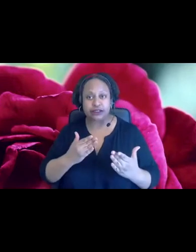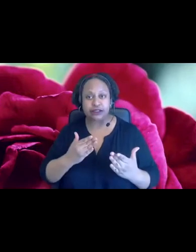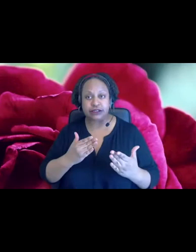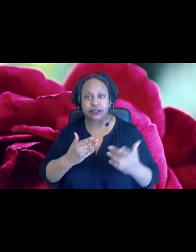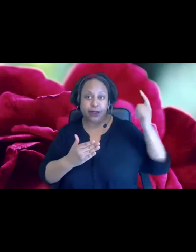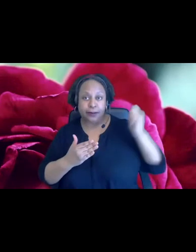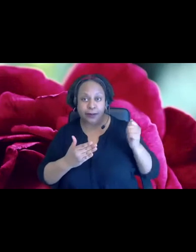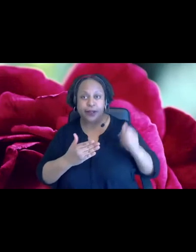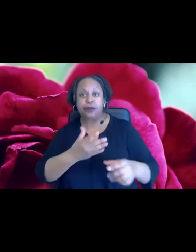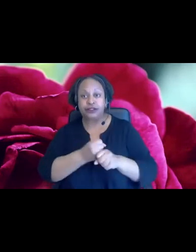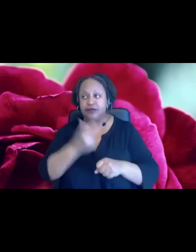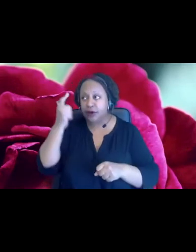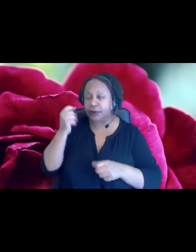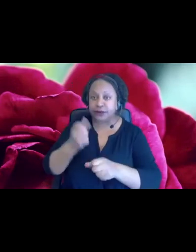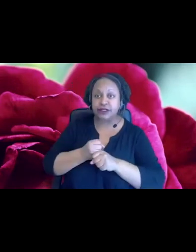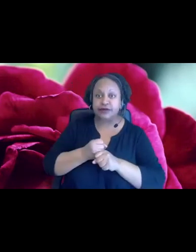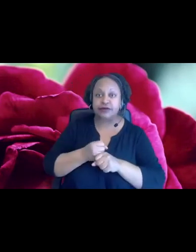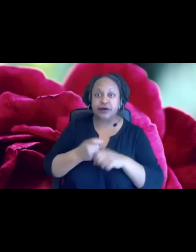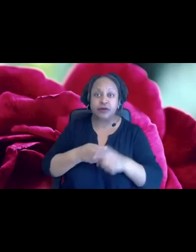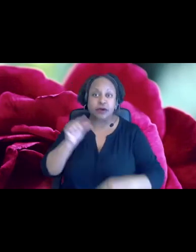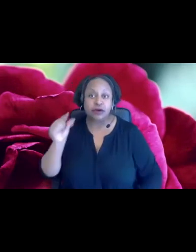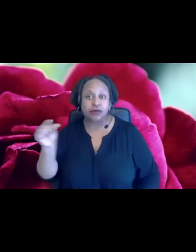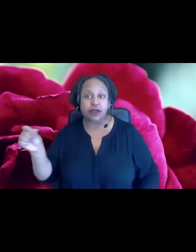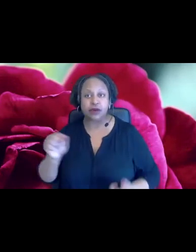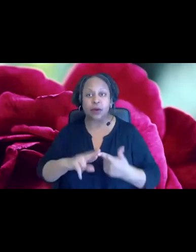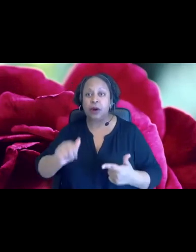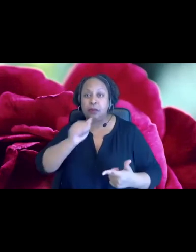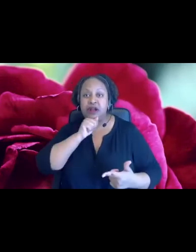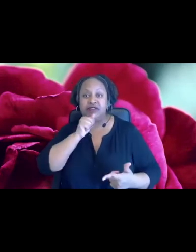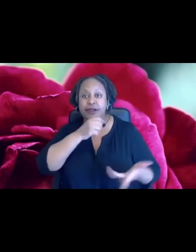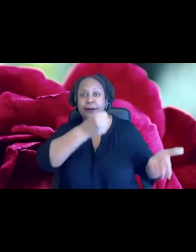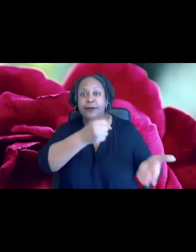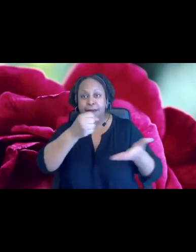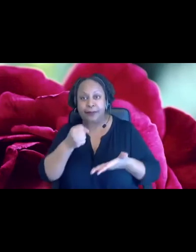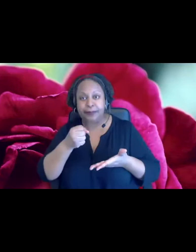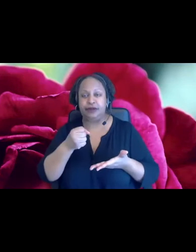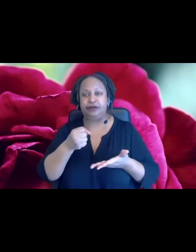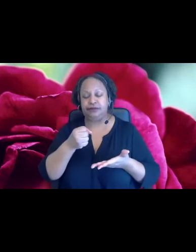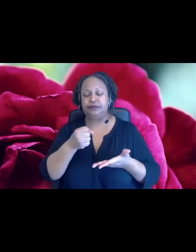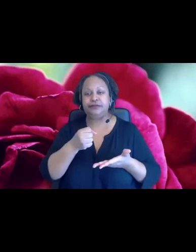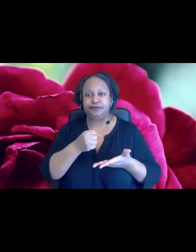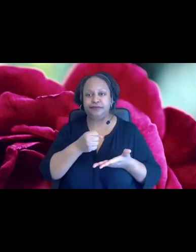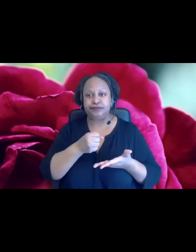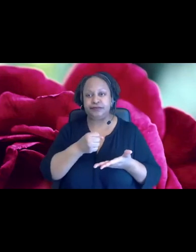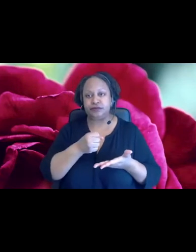receive from, say, governments or private sources in the form of